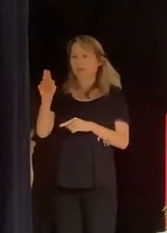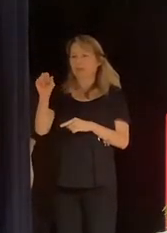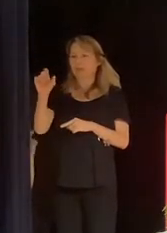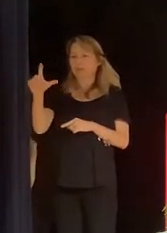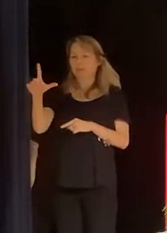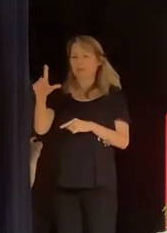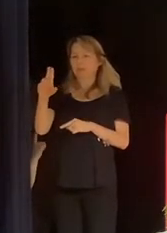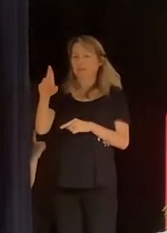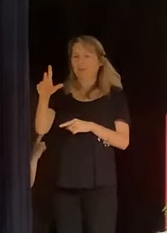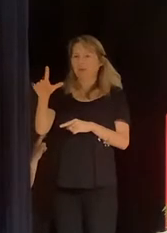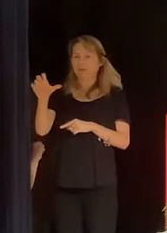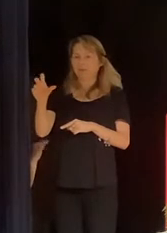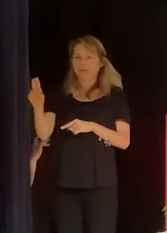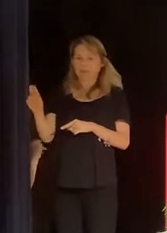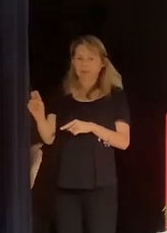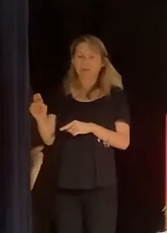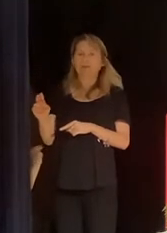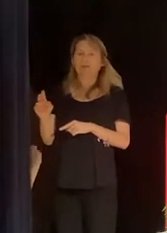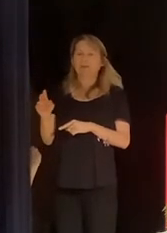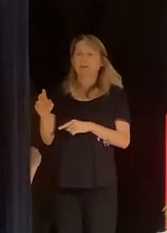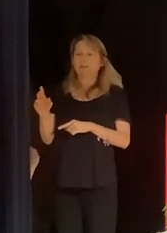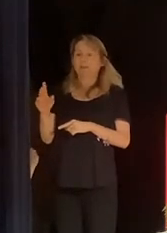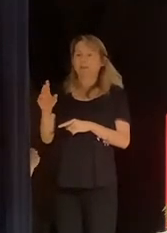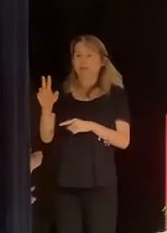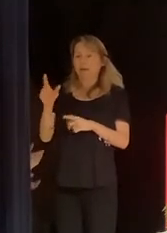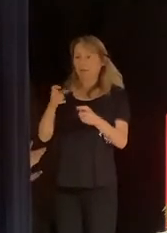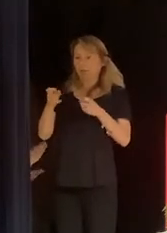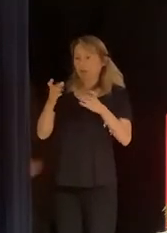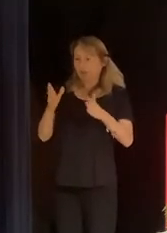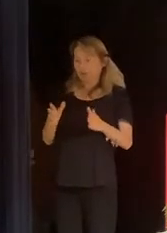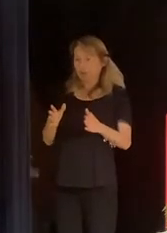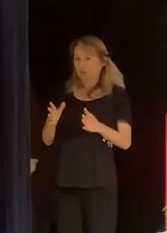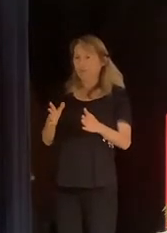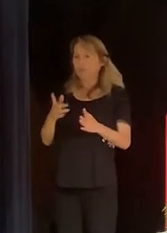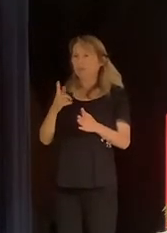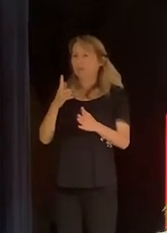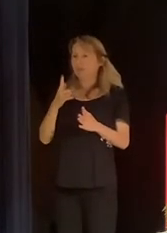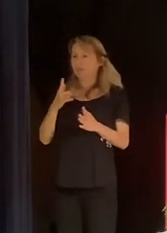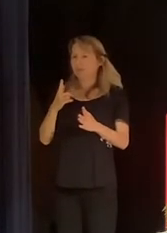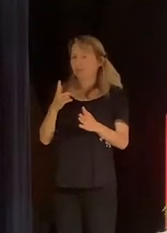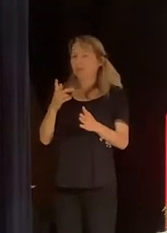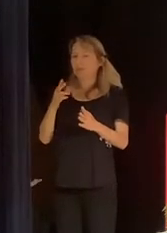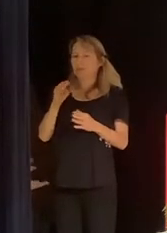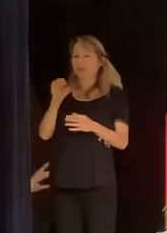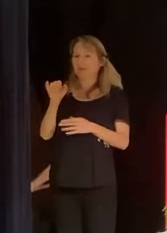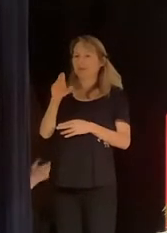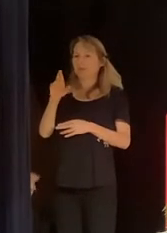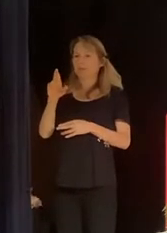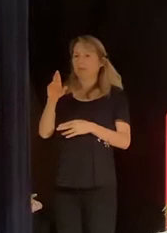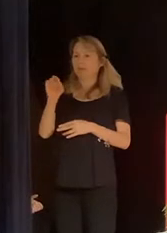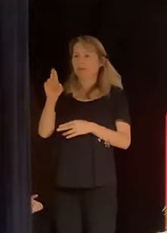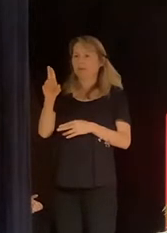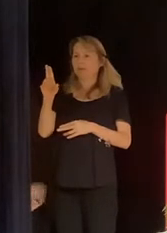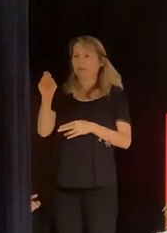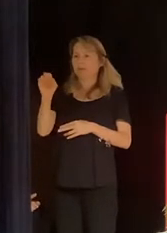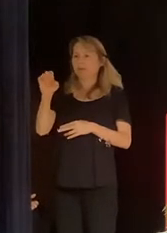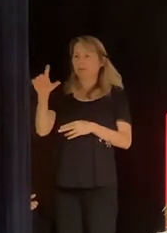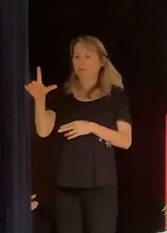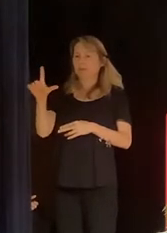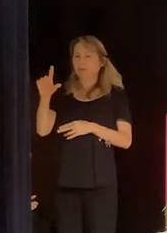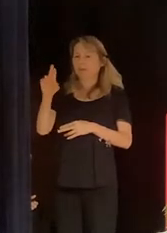board and our director to Drewry Secondary School. Ms. Russell Rawlings did